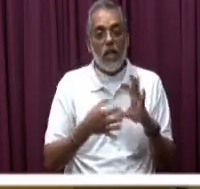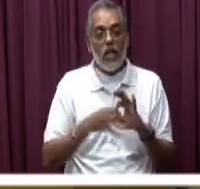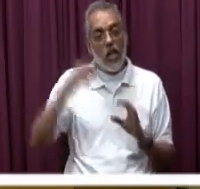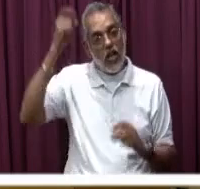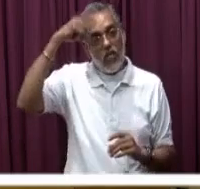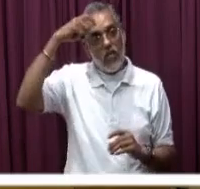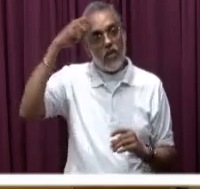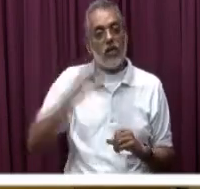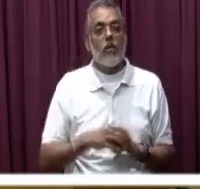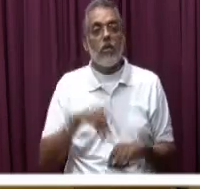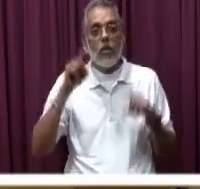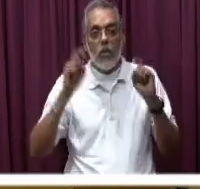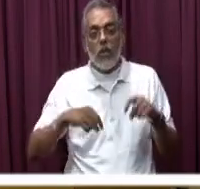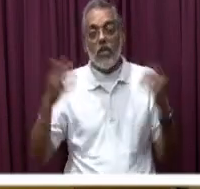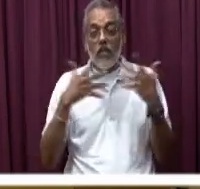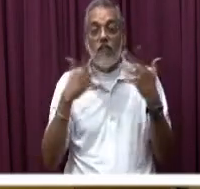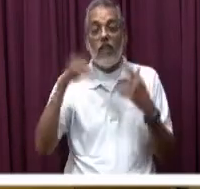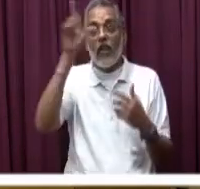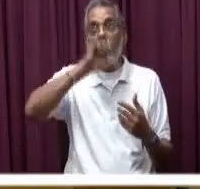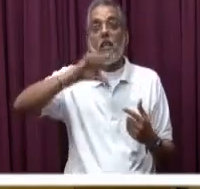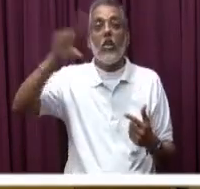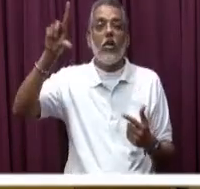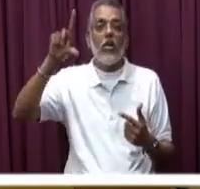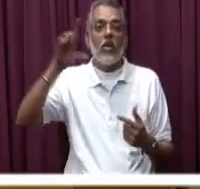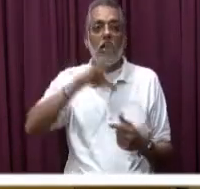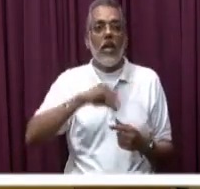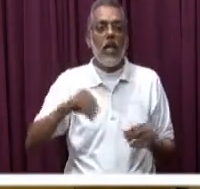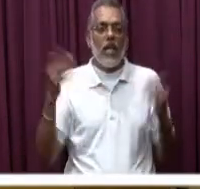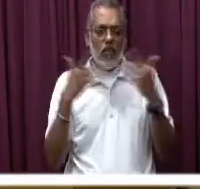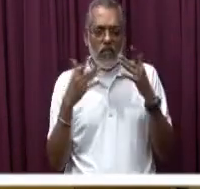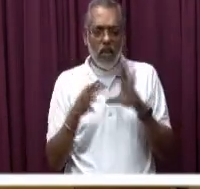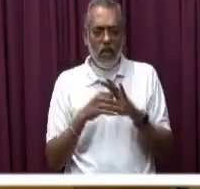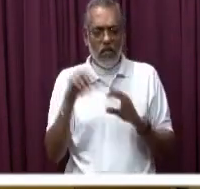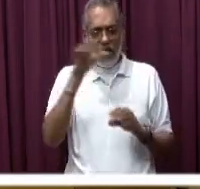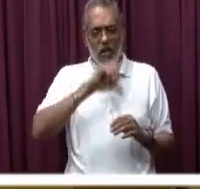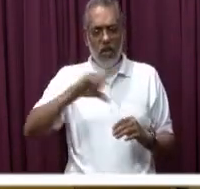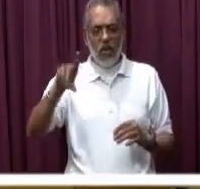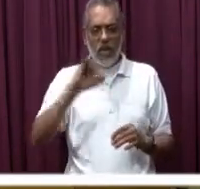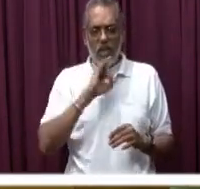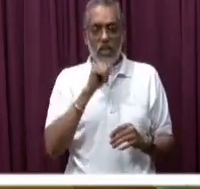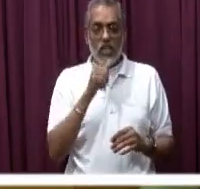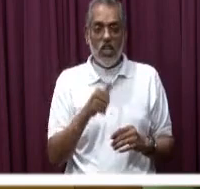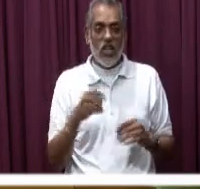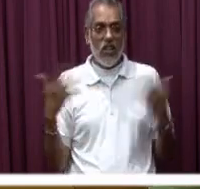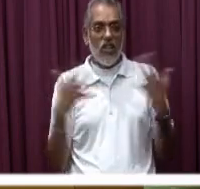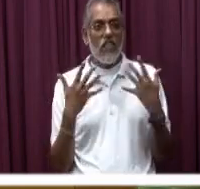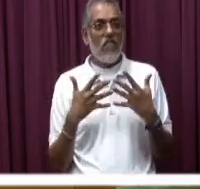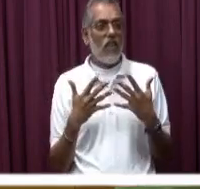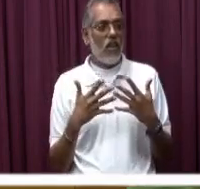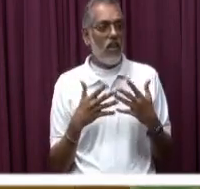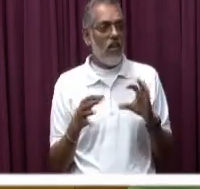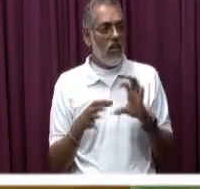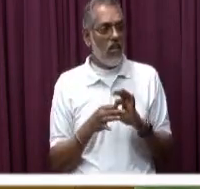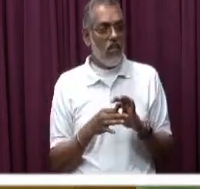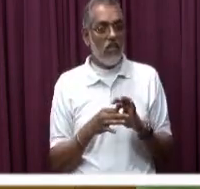is the beginning of wisdom. And the fear of the Lord is not fear in the sense of